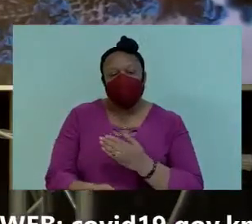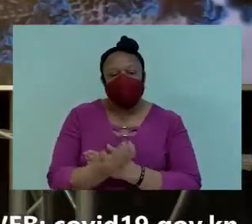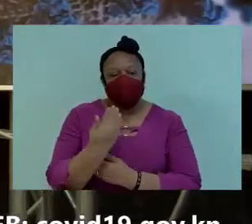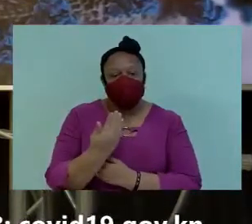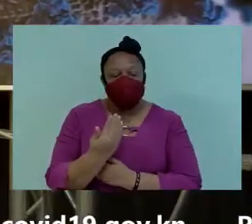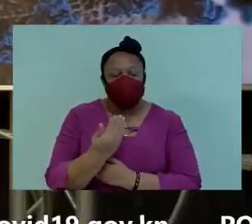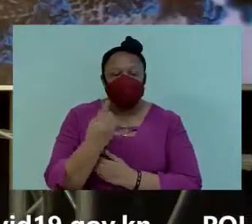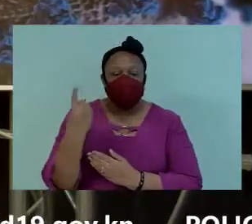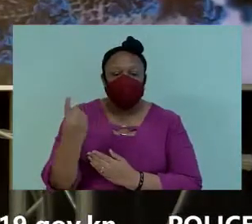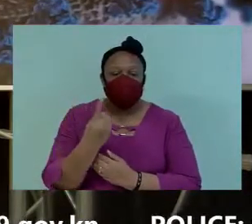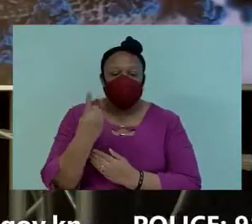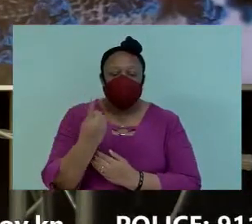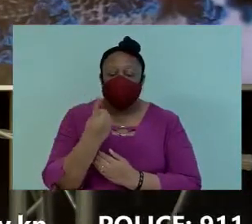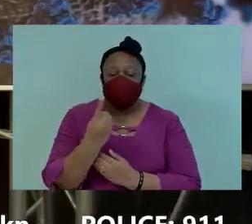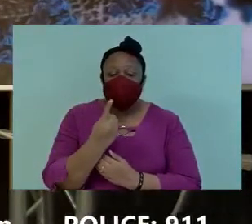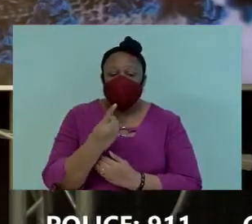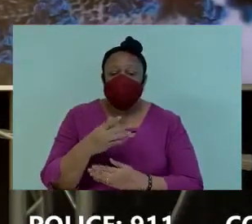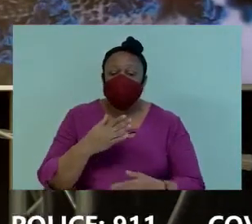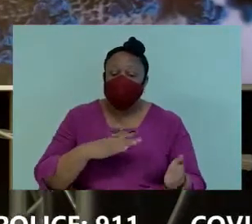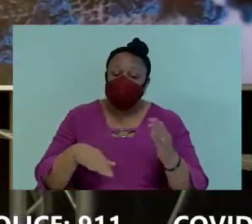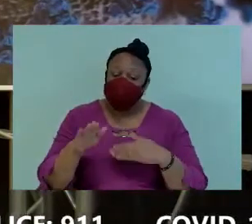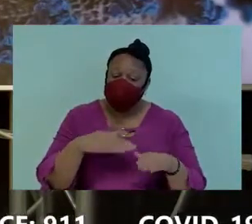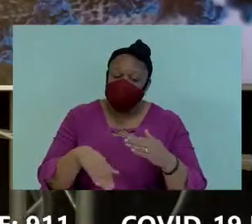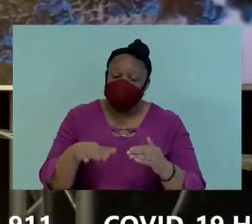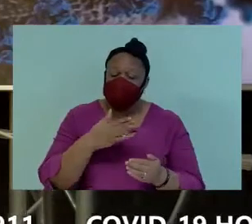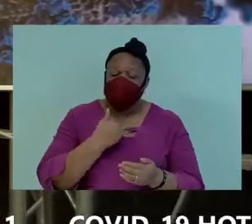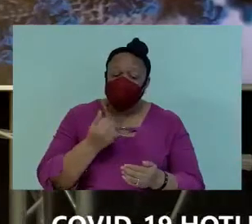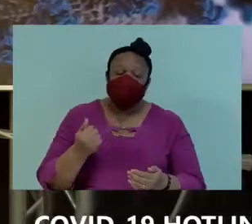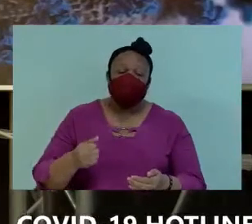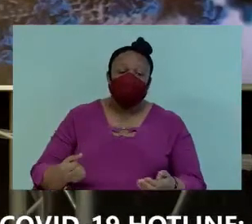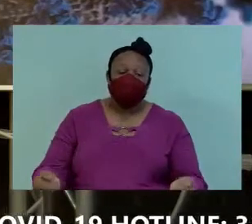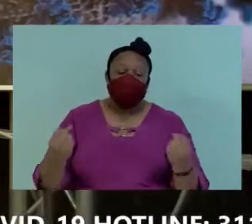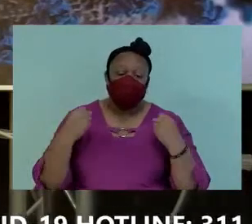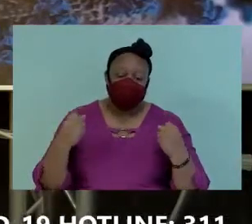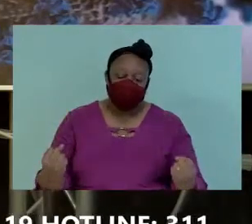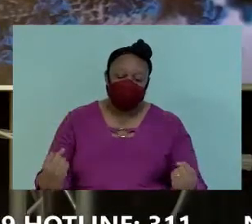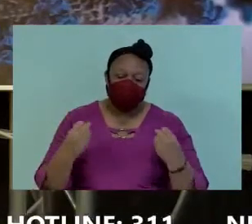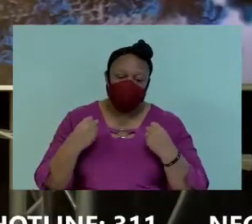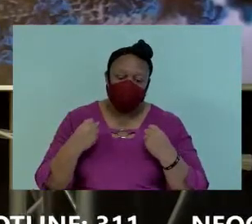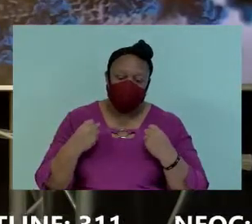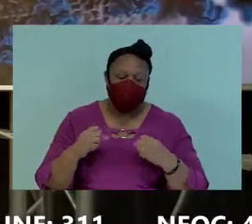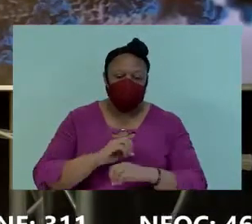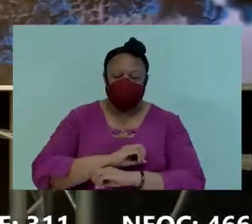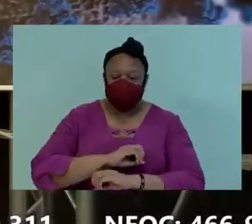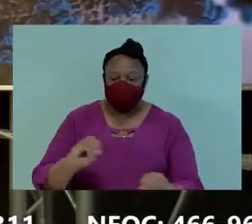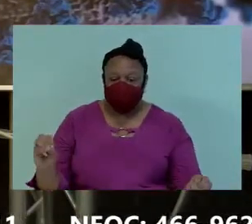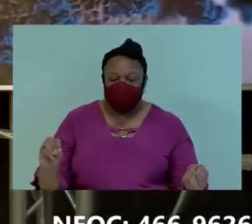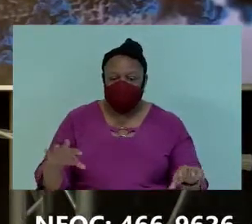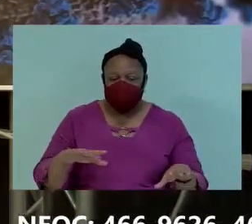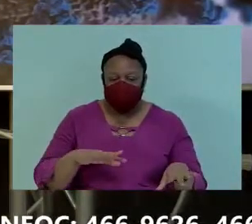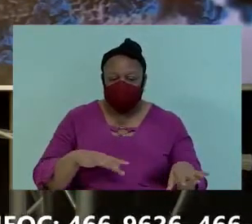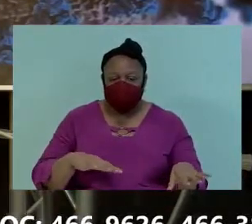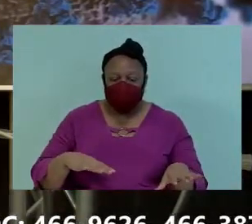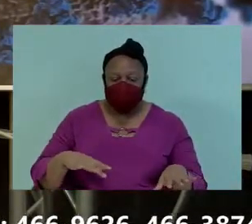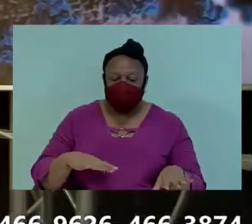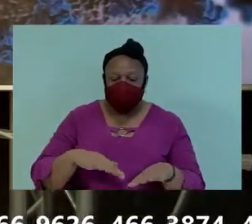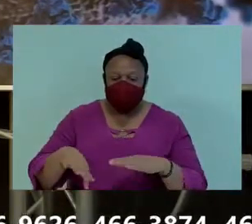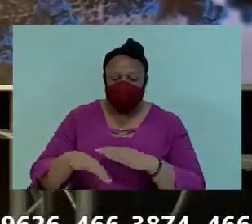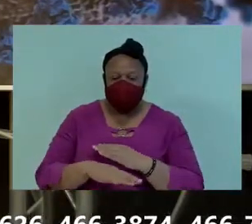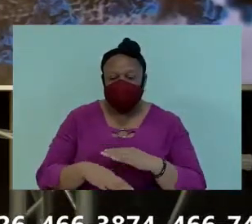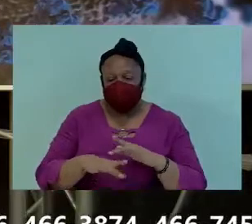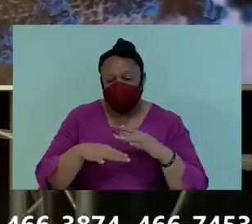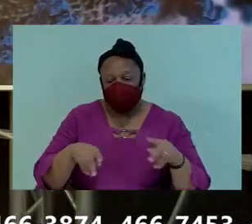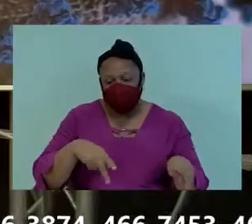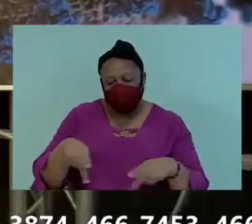swimming or exercise. There shall be no picnics, beach parties, or other